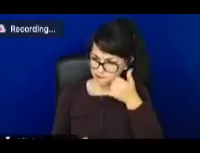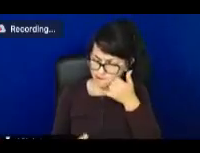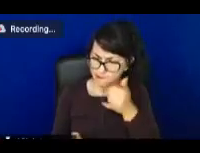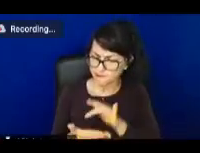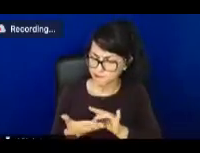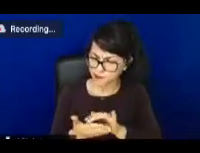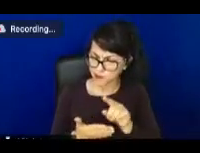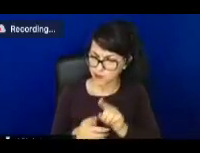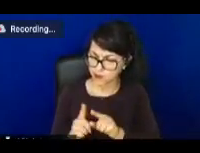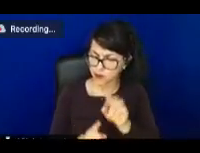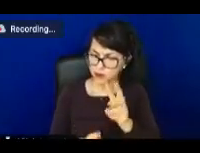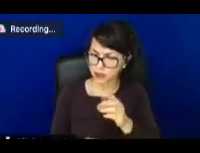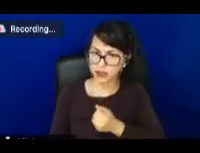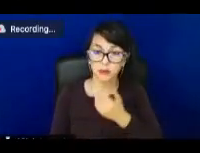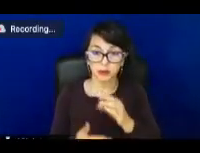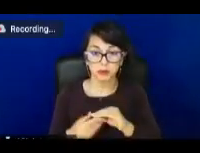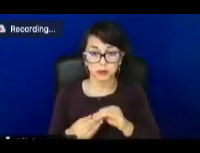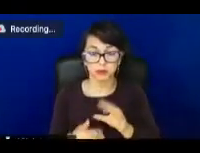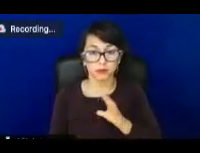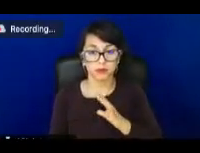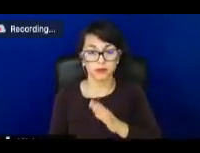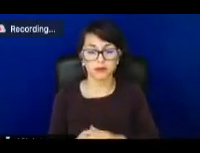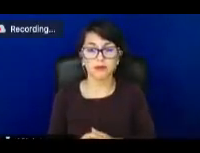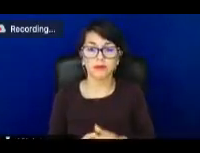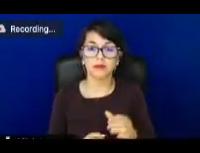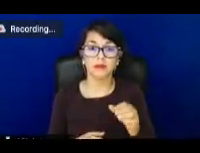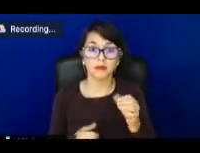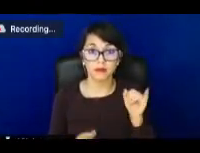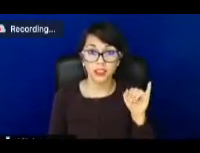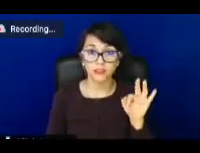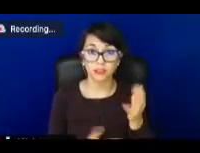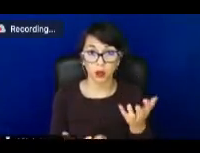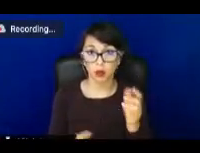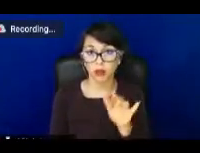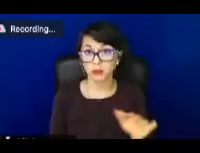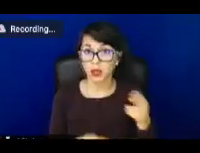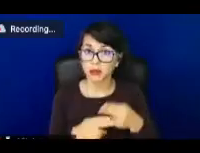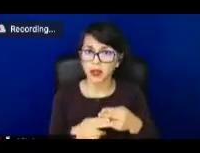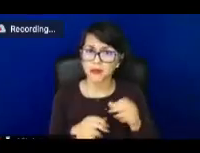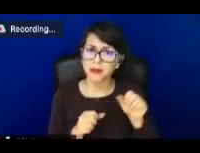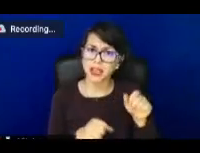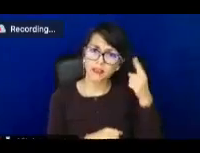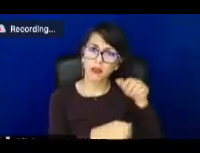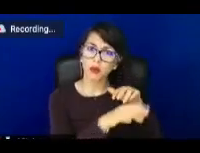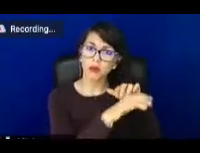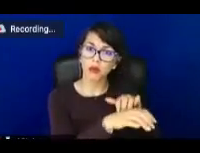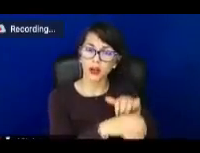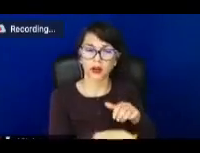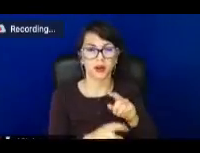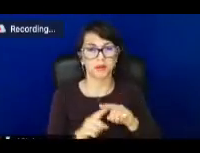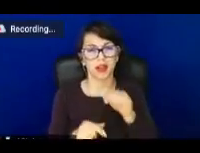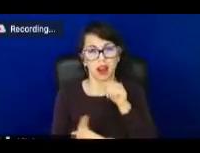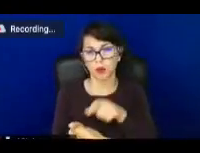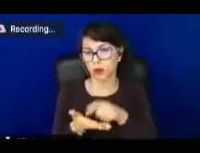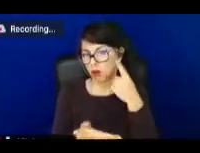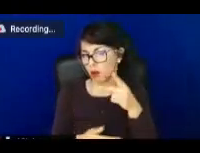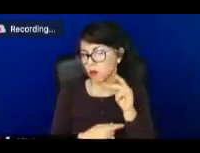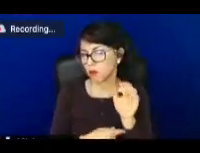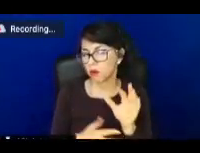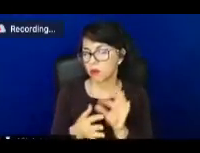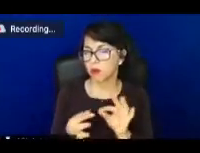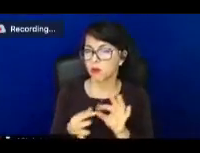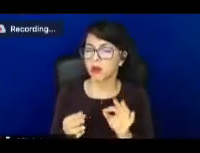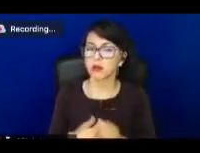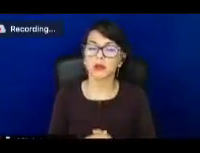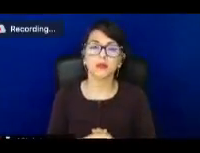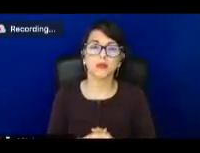give your name, please state and spell it for the record. You are not required to provide your name to give public comment. Please make sure to mute your computer